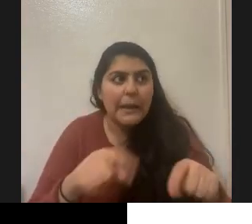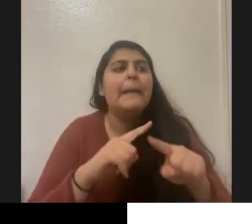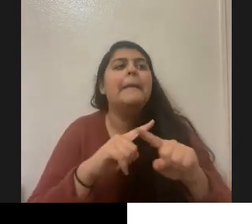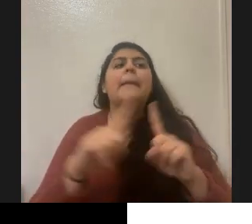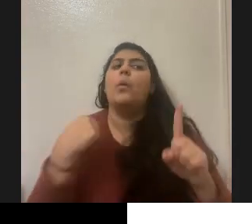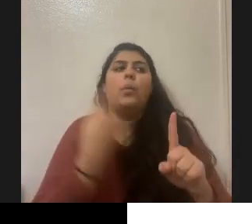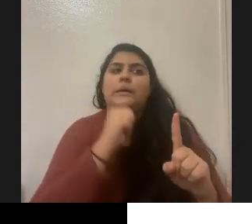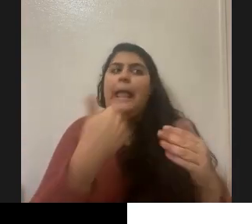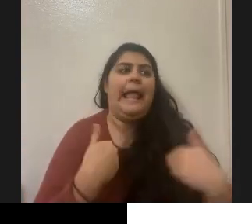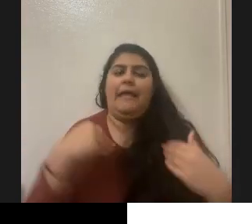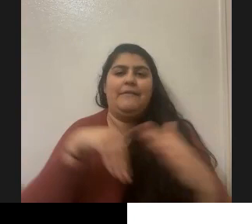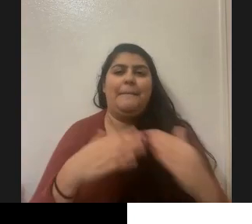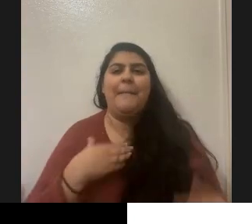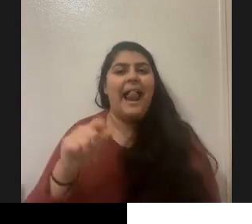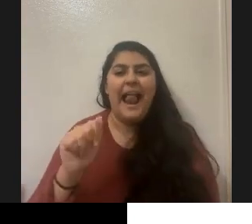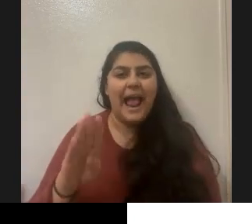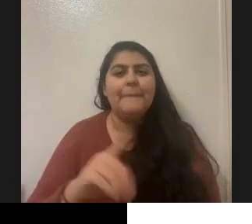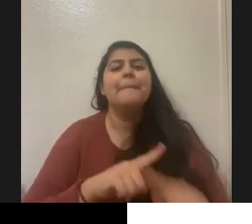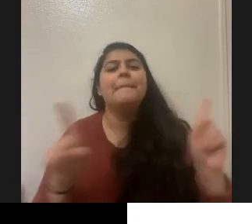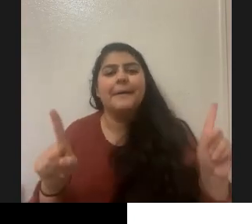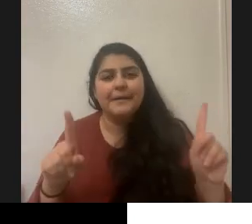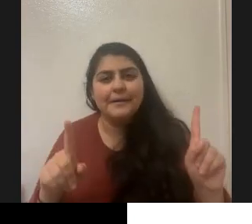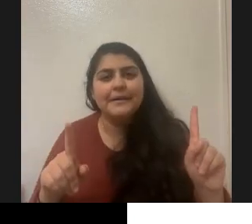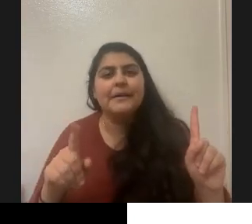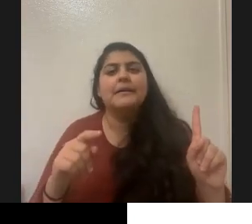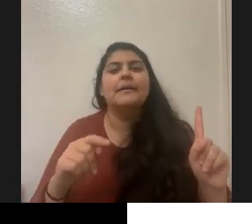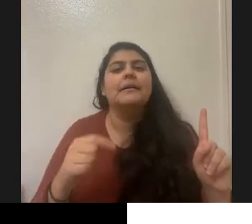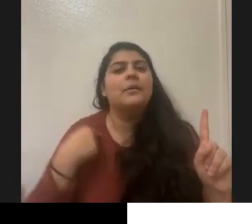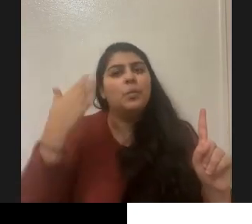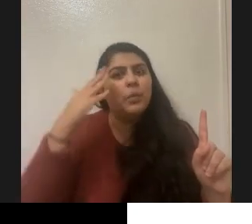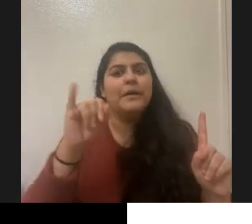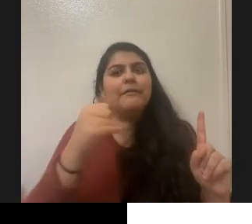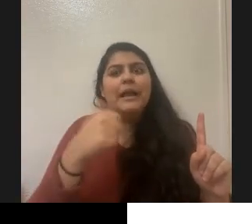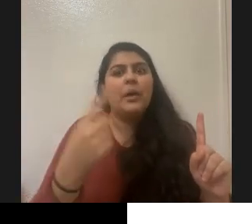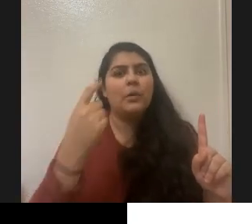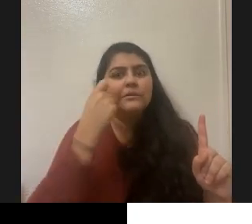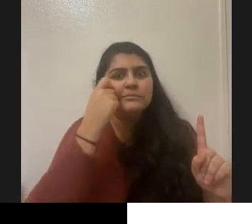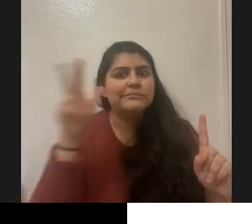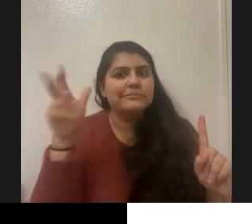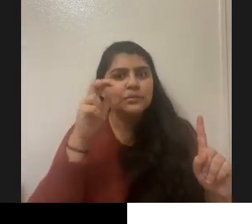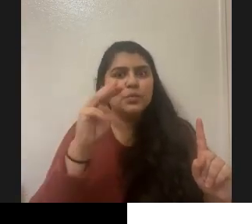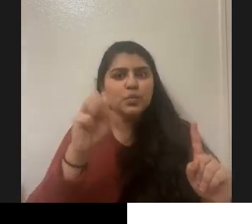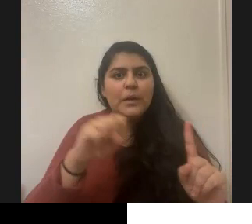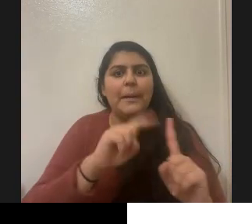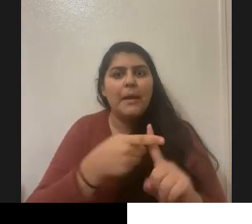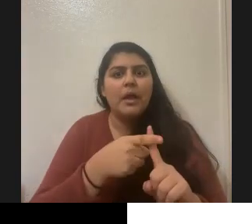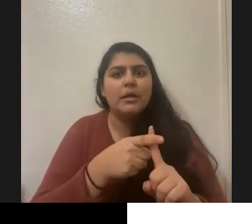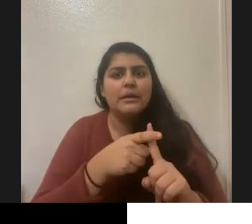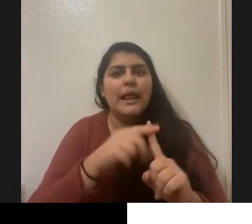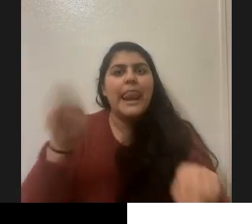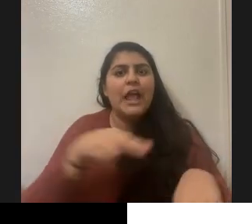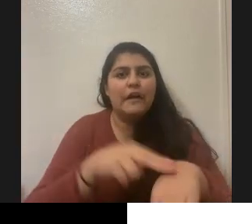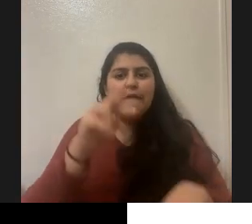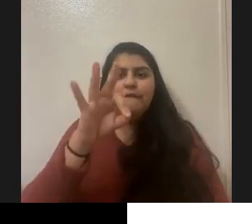in my lab, but I think, you know, I don't know if anyone heard of the recent news of the National Fusion